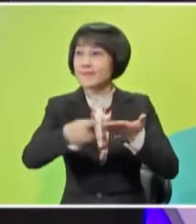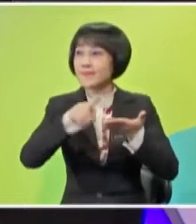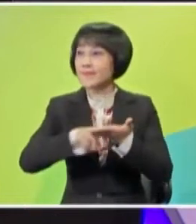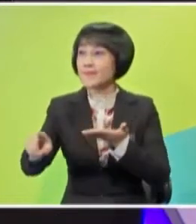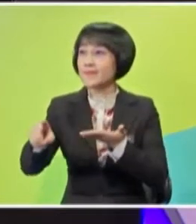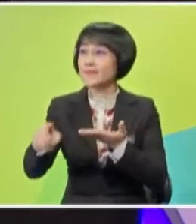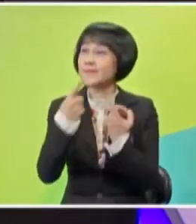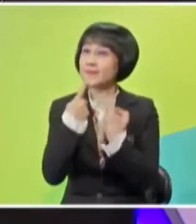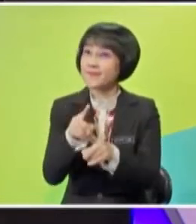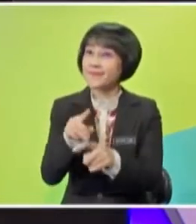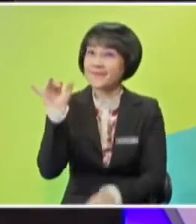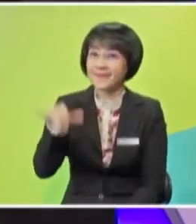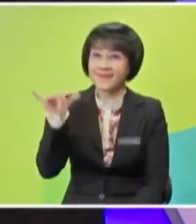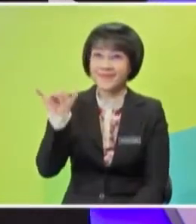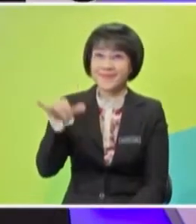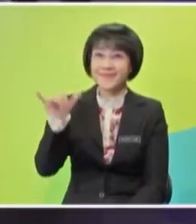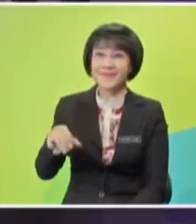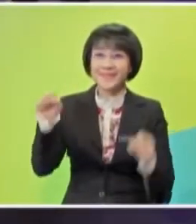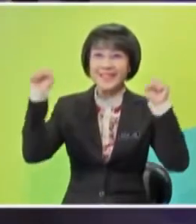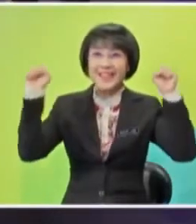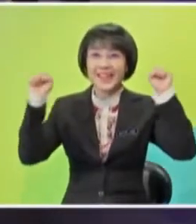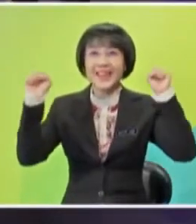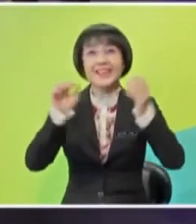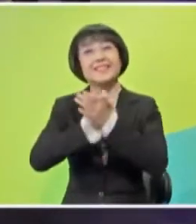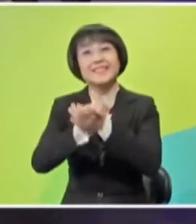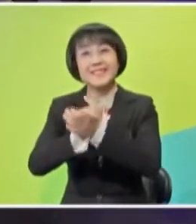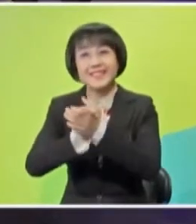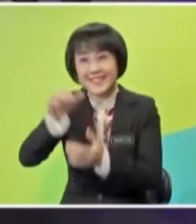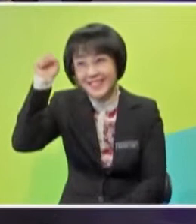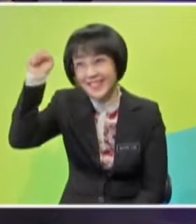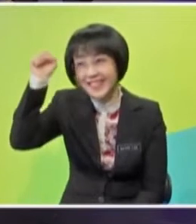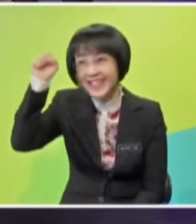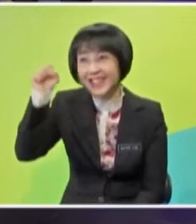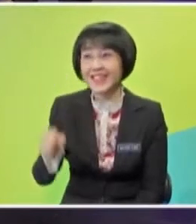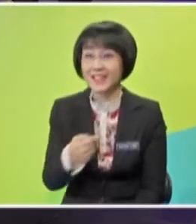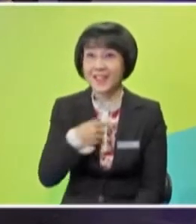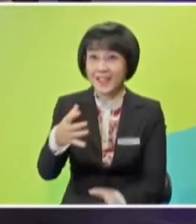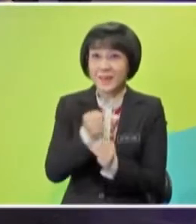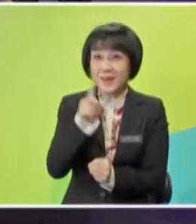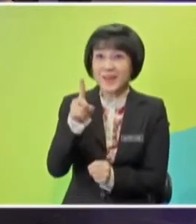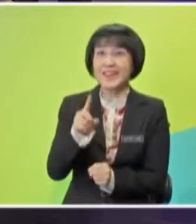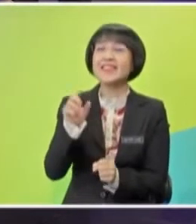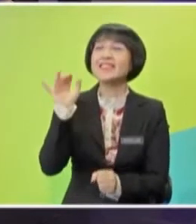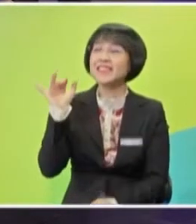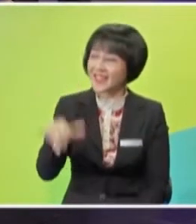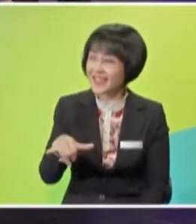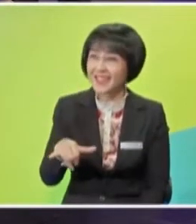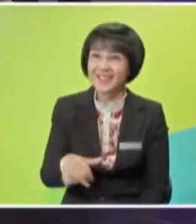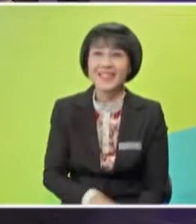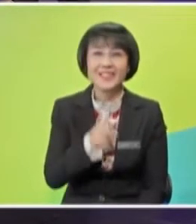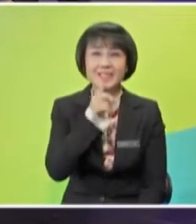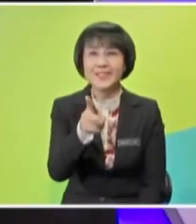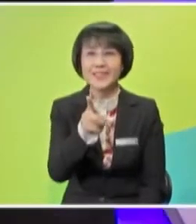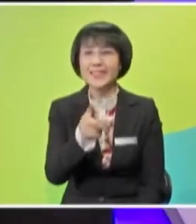answer. Yes. Yes! Congratulations, Do I get to keep Sean. one of these packets? Of course you can. Of course, a reward